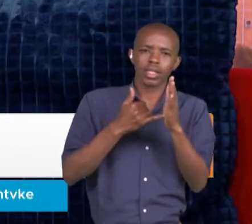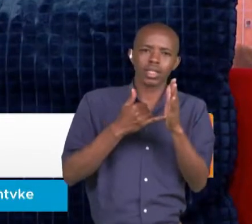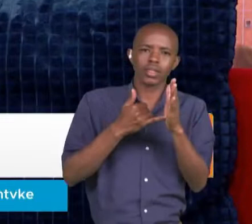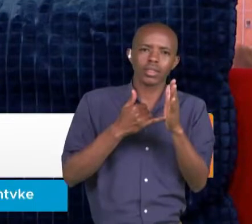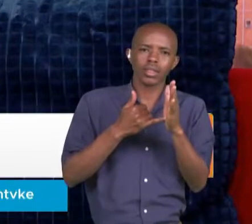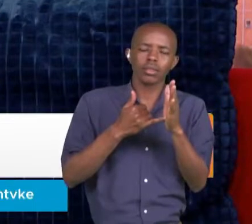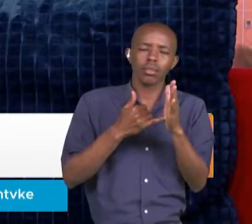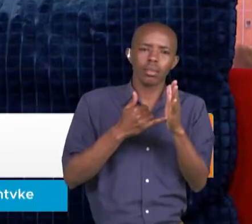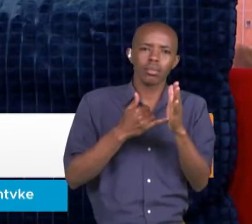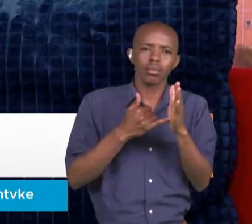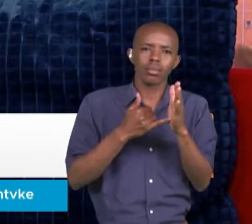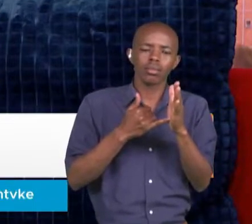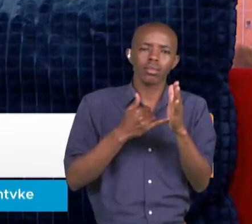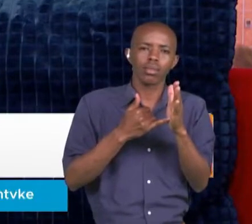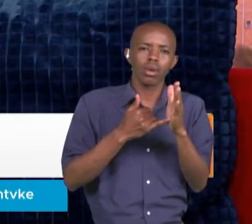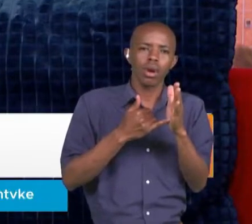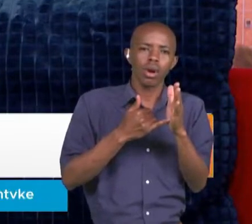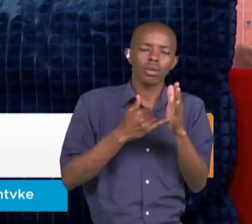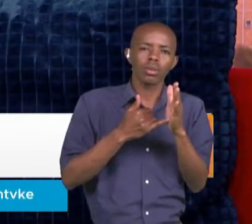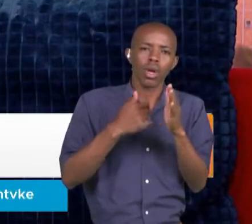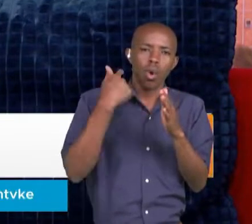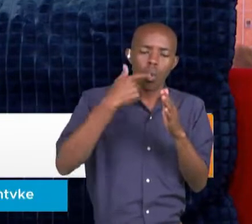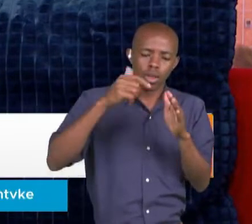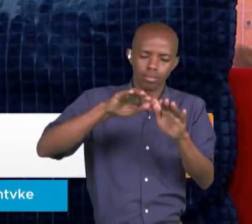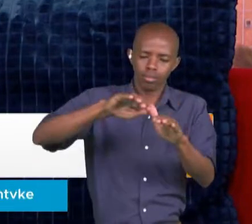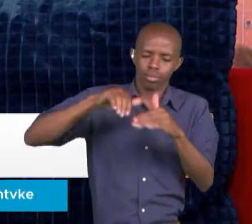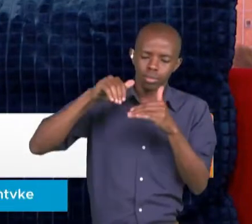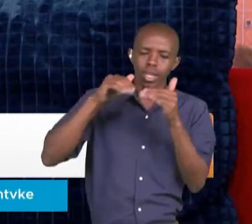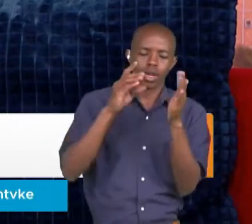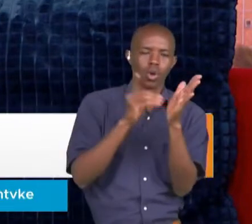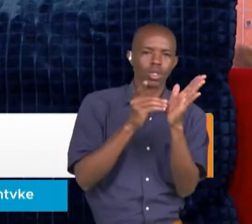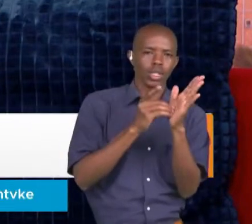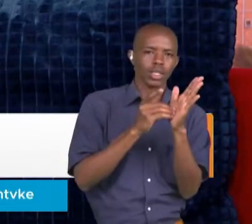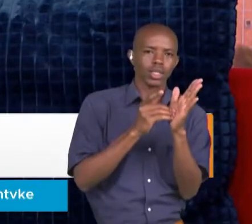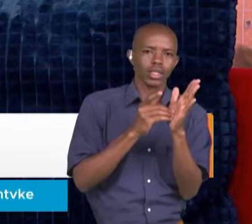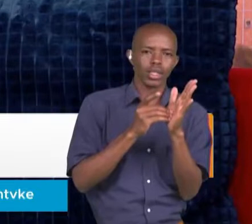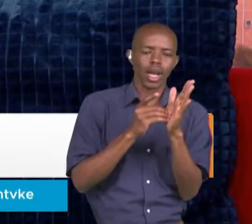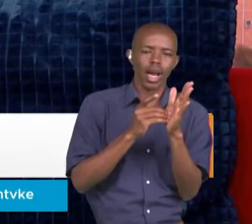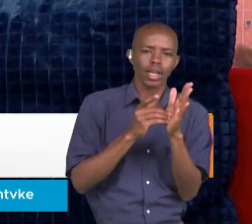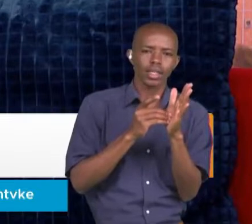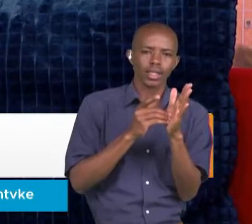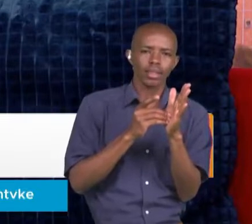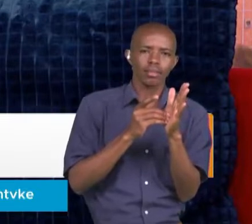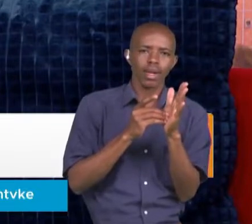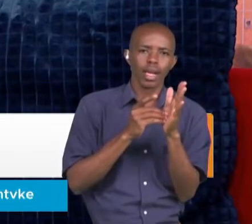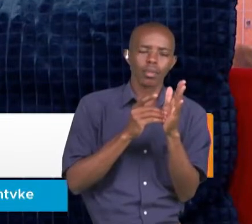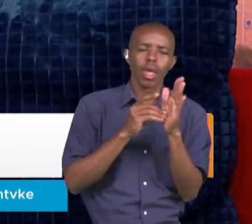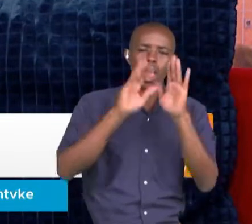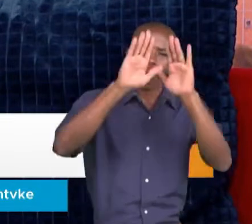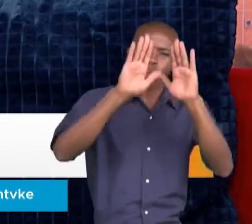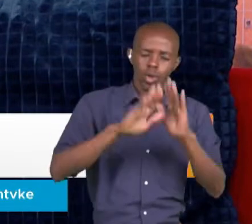homegrown insurgents who abducted the doctors and then sold them off for critical